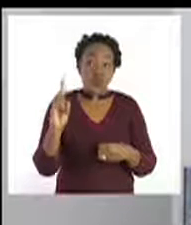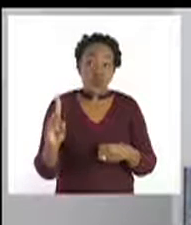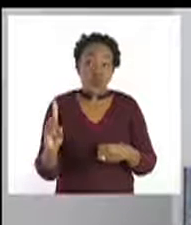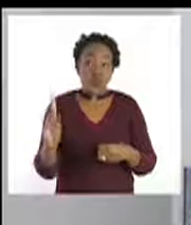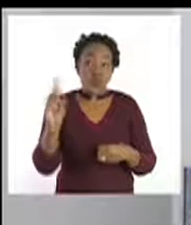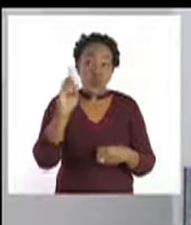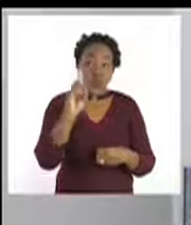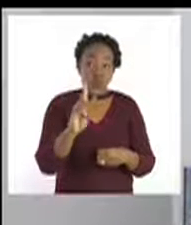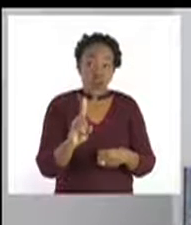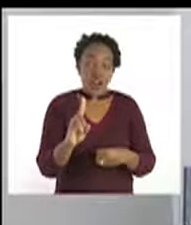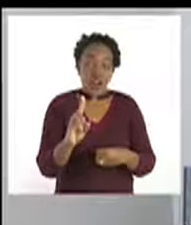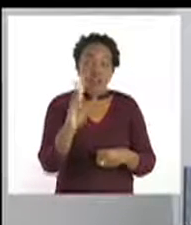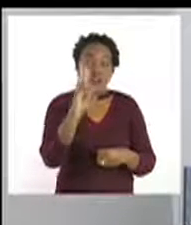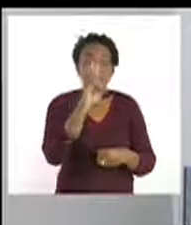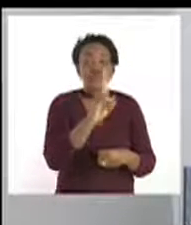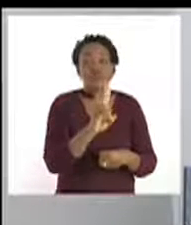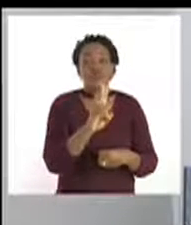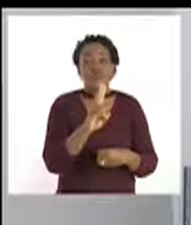So,